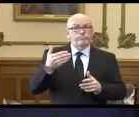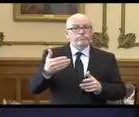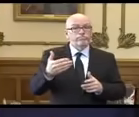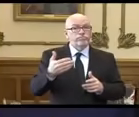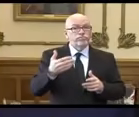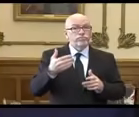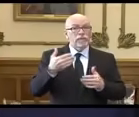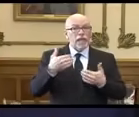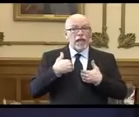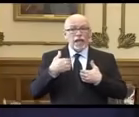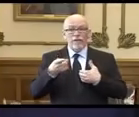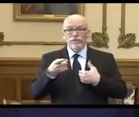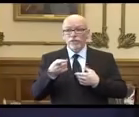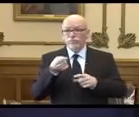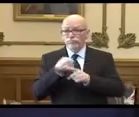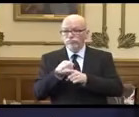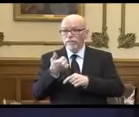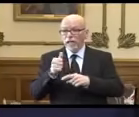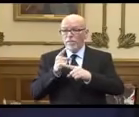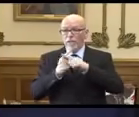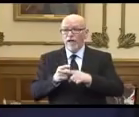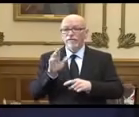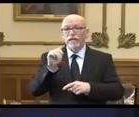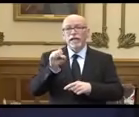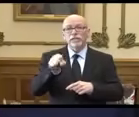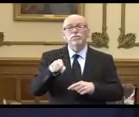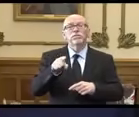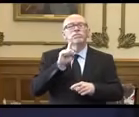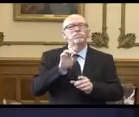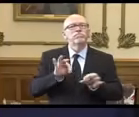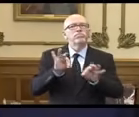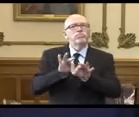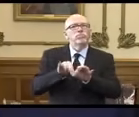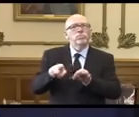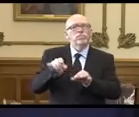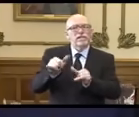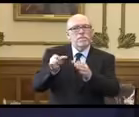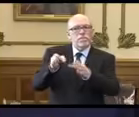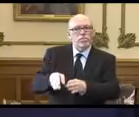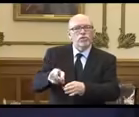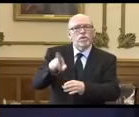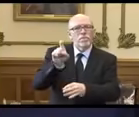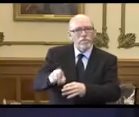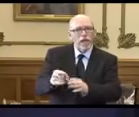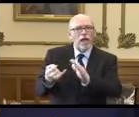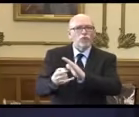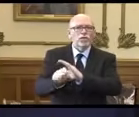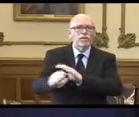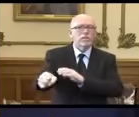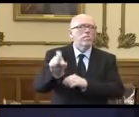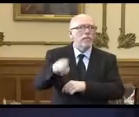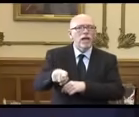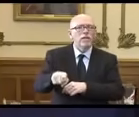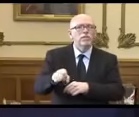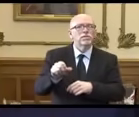find those positive cases, it's incumbent upon that individual to self-isolate. That's how we will slow the spread. So